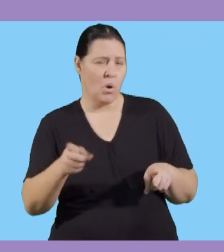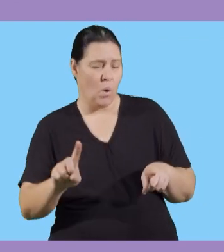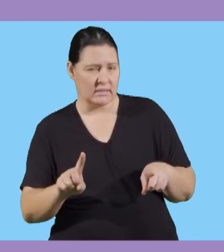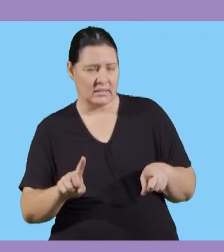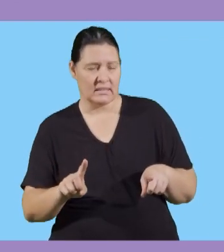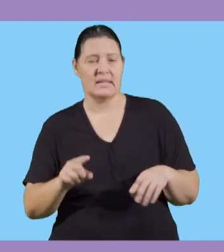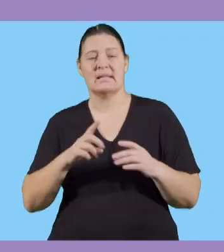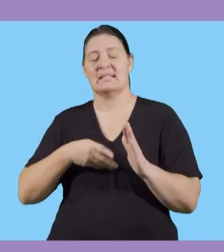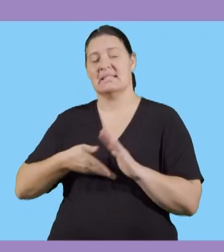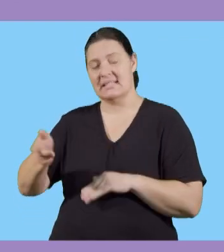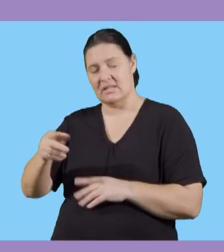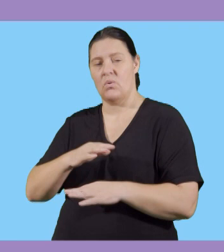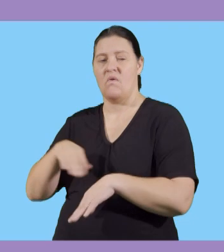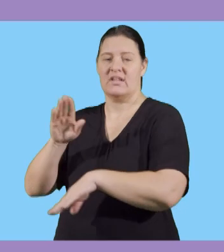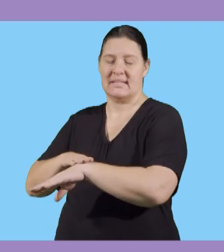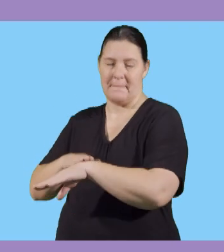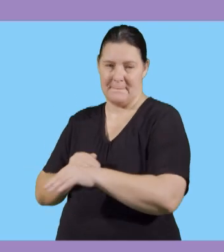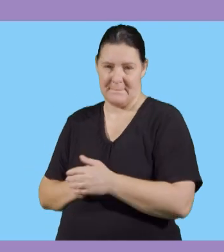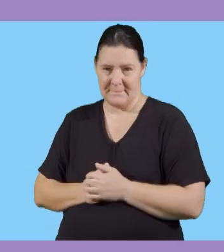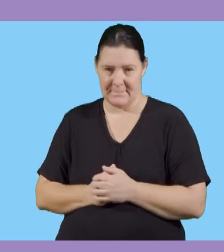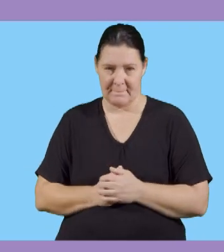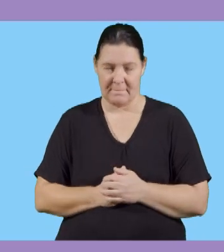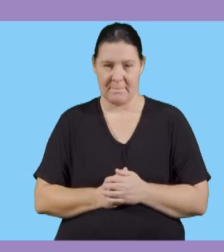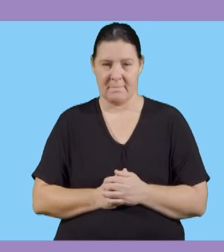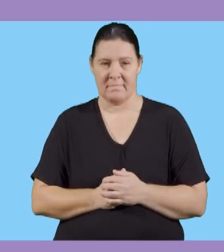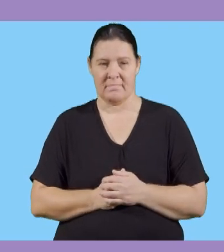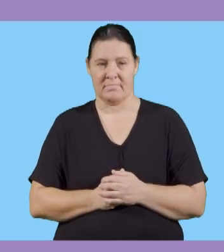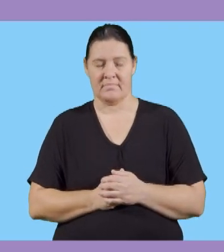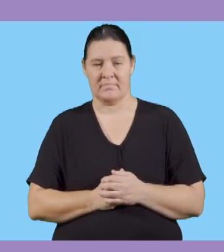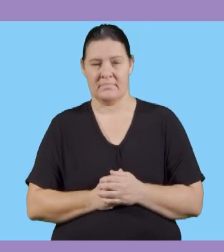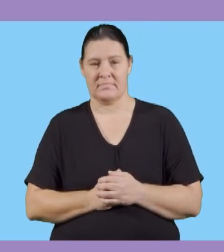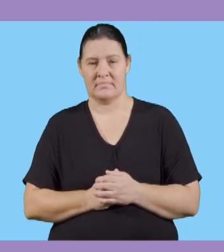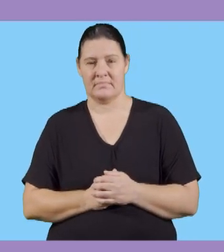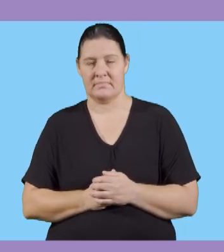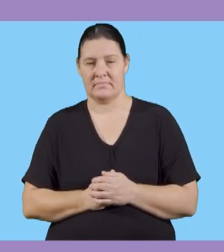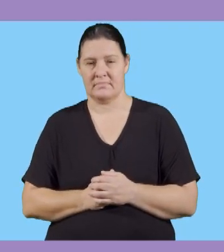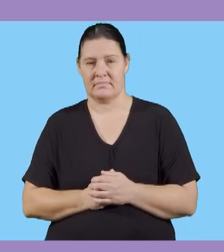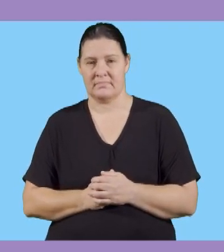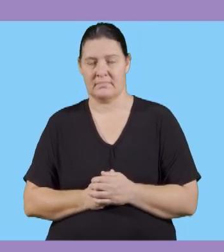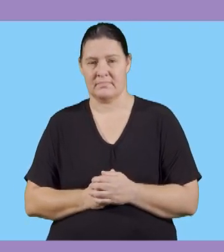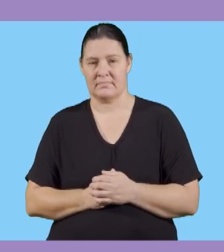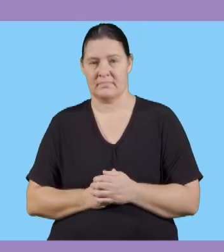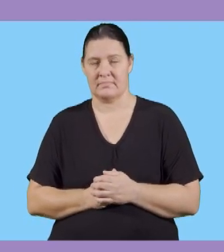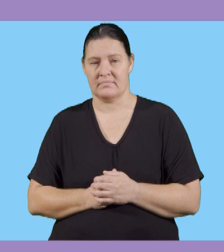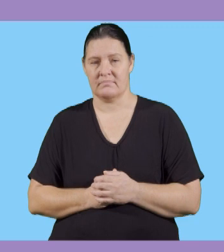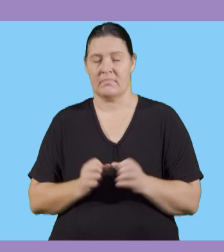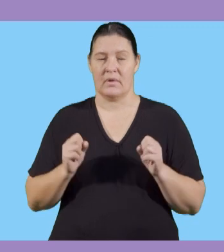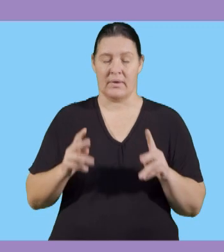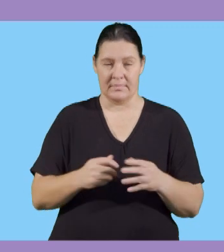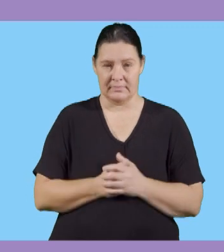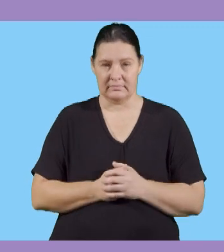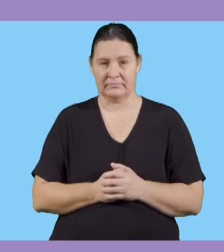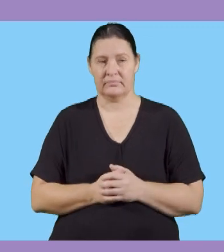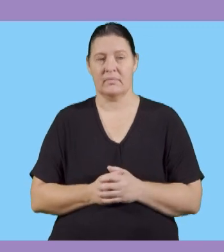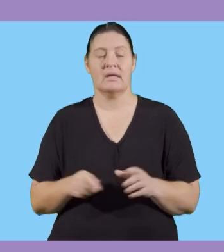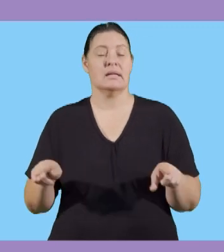to be for my speed? That is going to be my distance divided by my time. Okay?